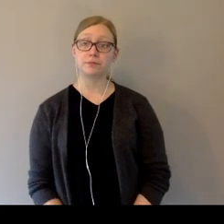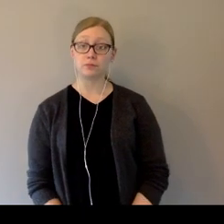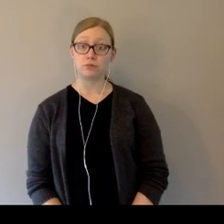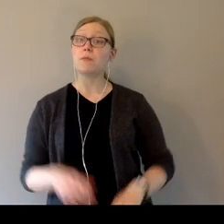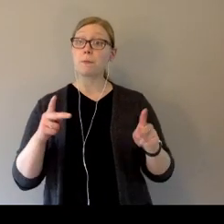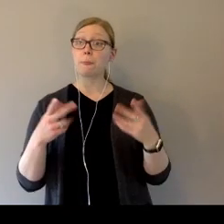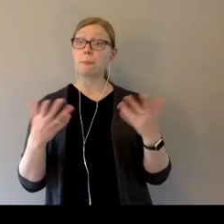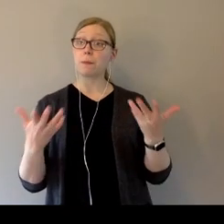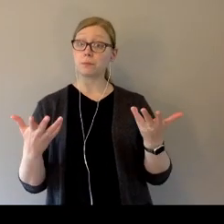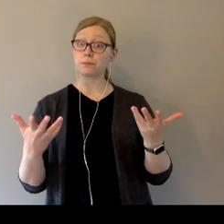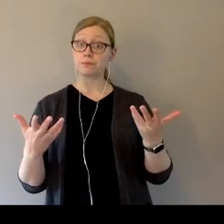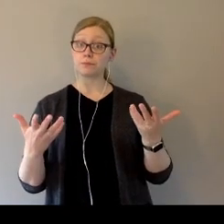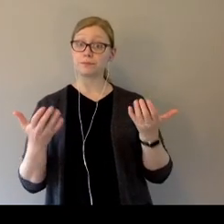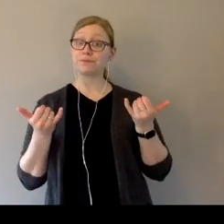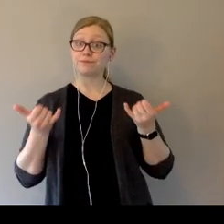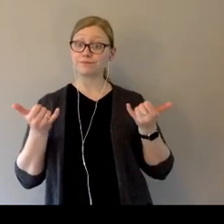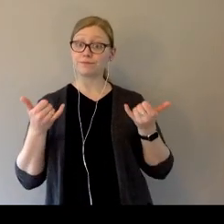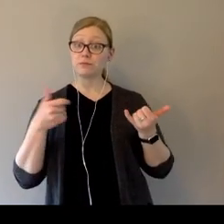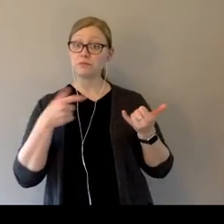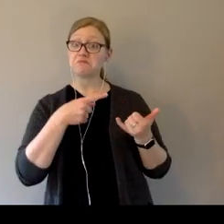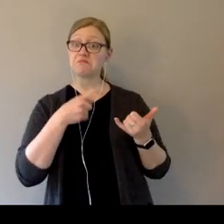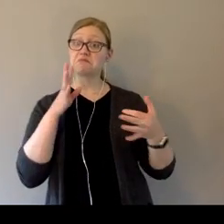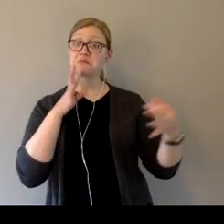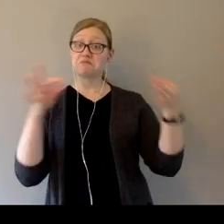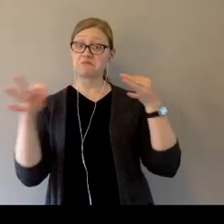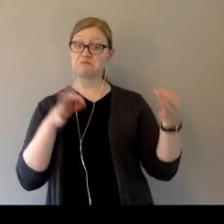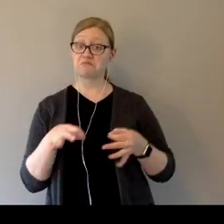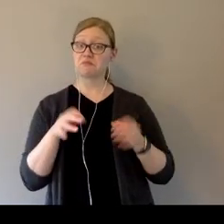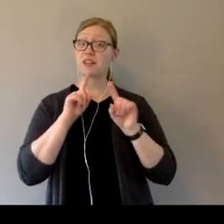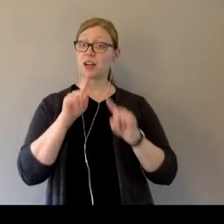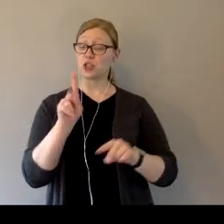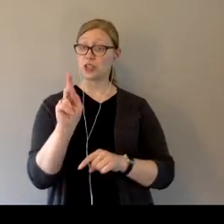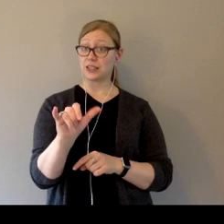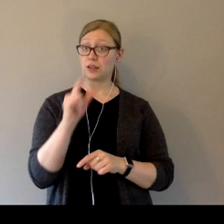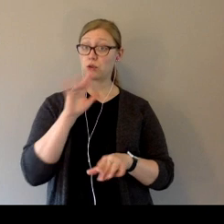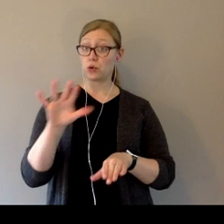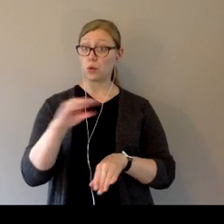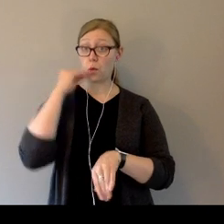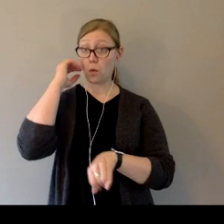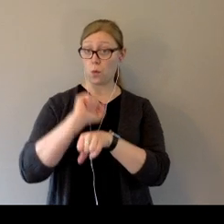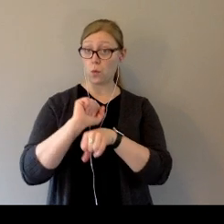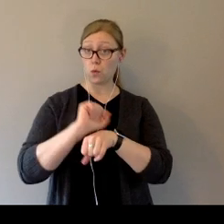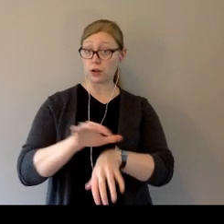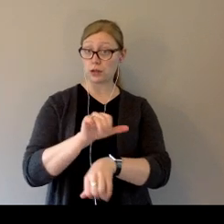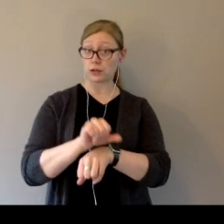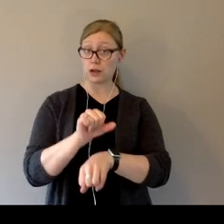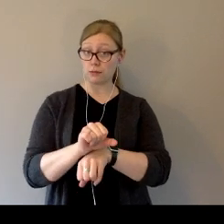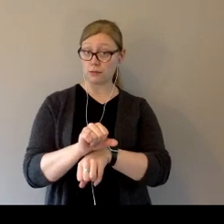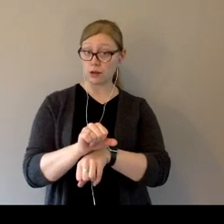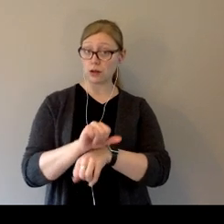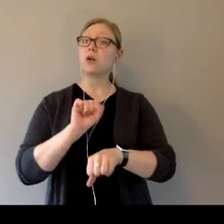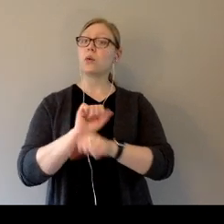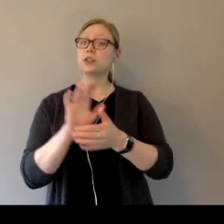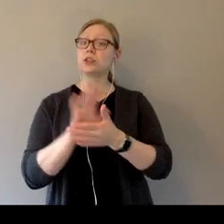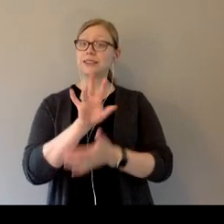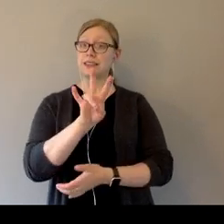Okay, so this is going to be the worked out answer key for your homework assignment worksheet